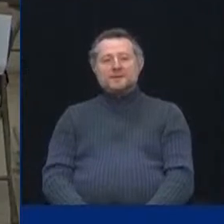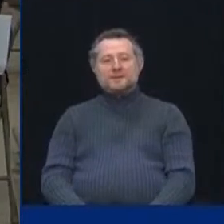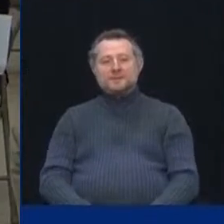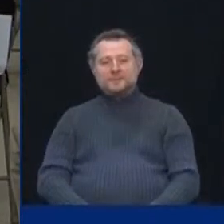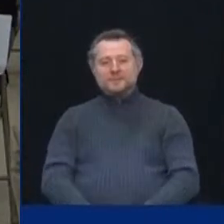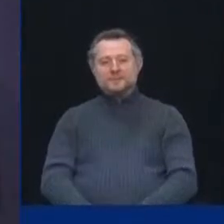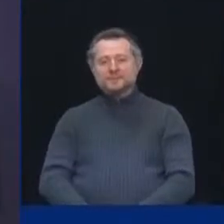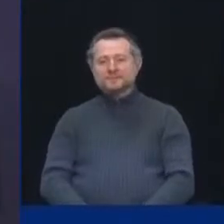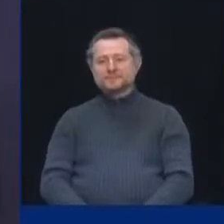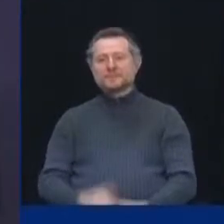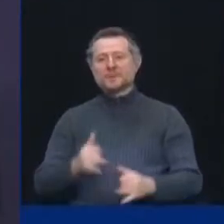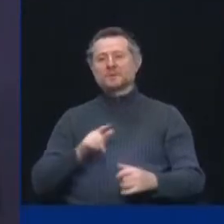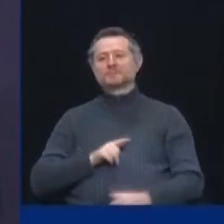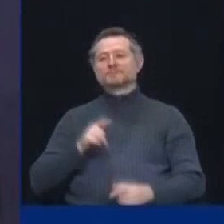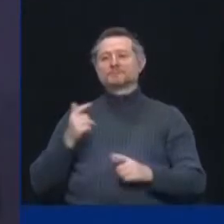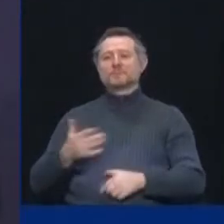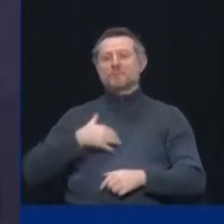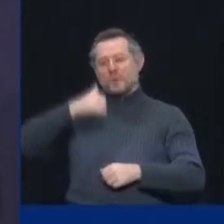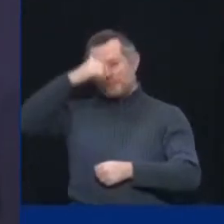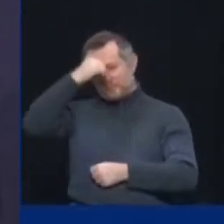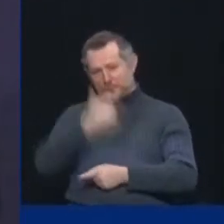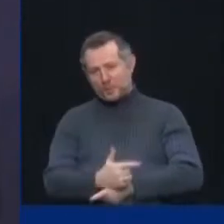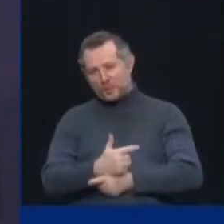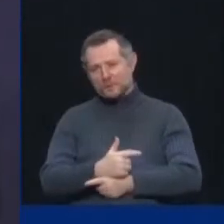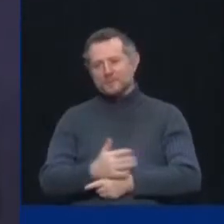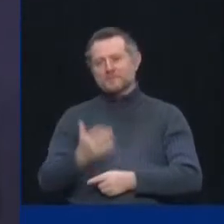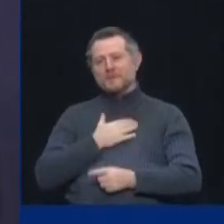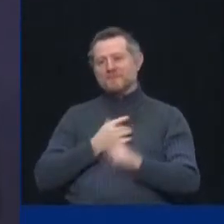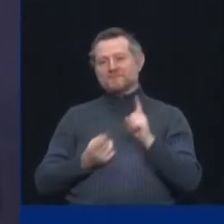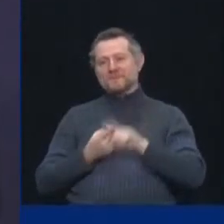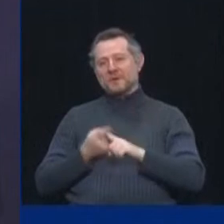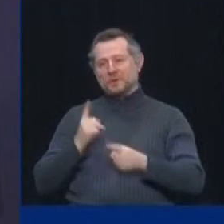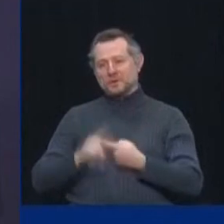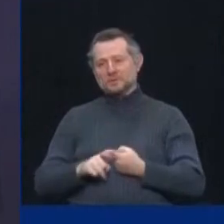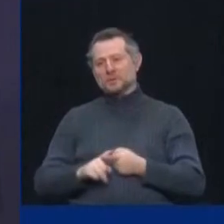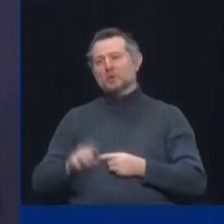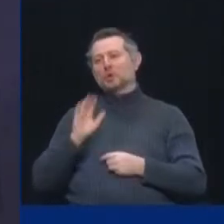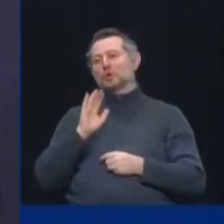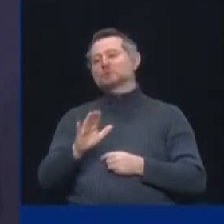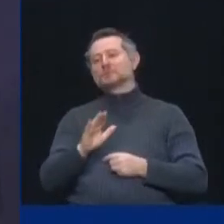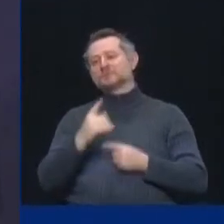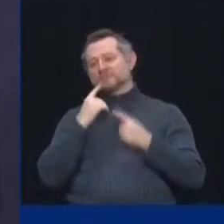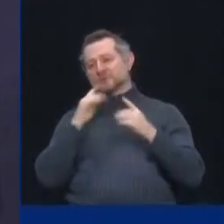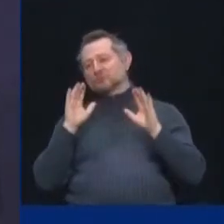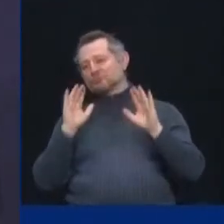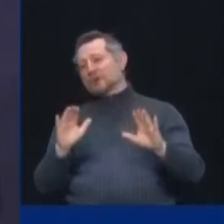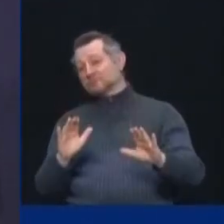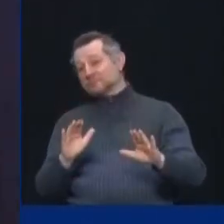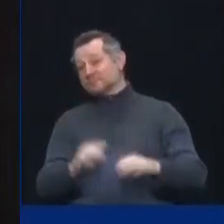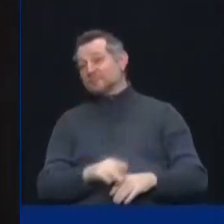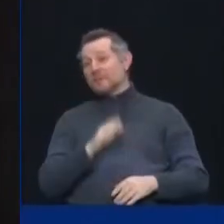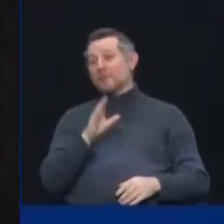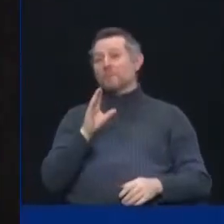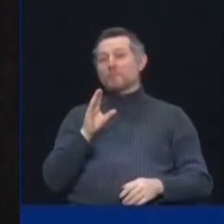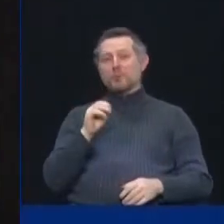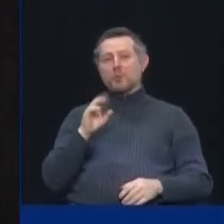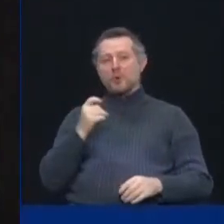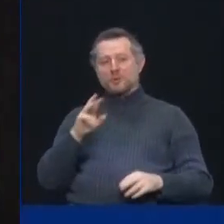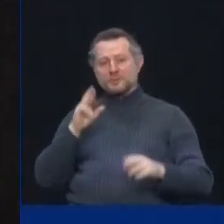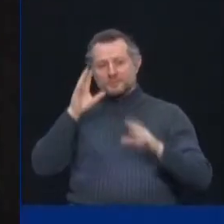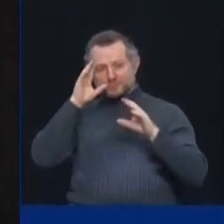Now I turn it over to my brother, my friend, your great borough president, Ruben Diaz. Thank you.